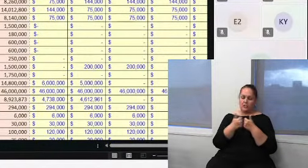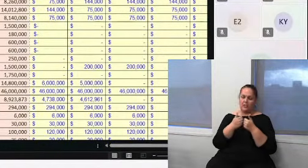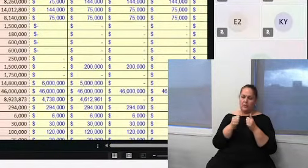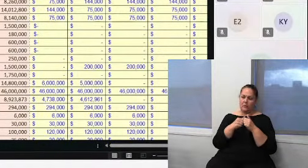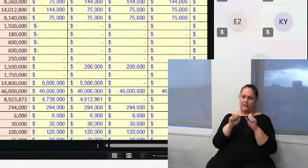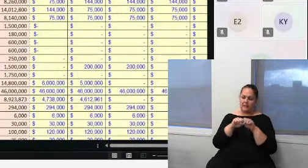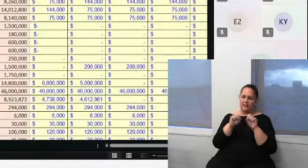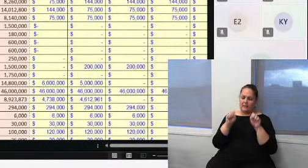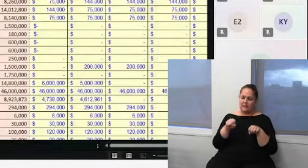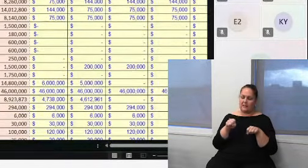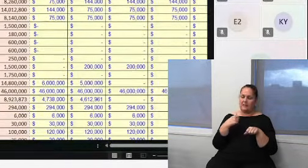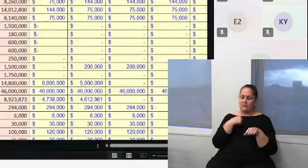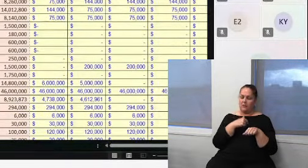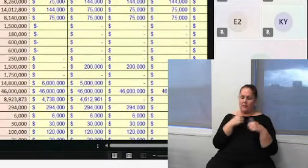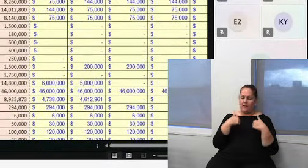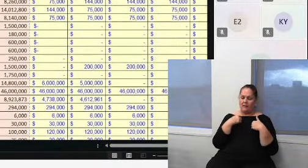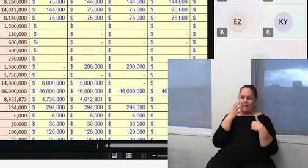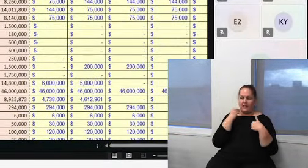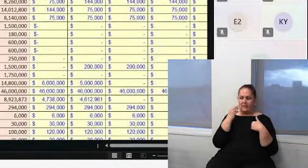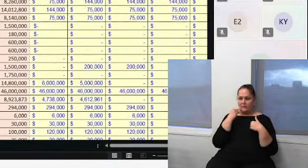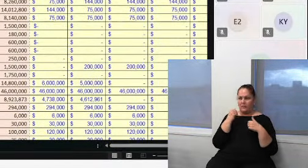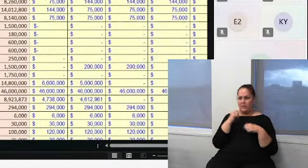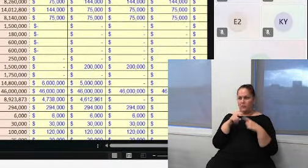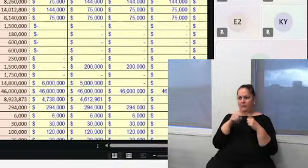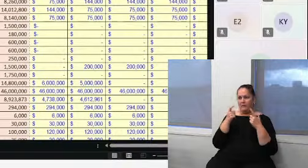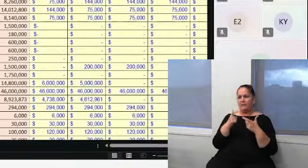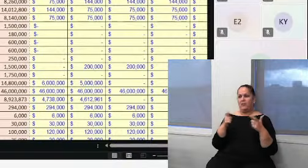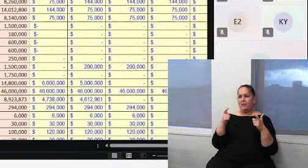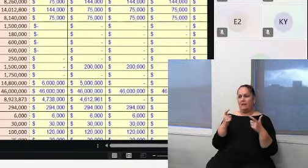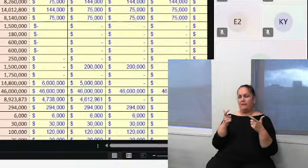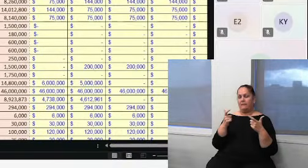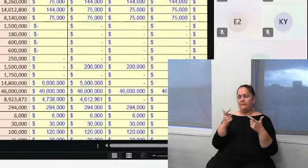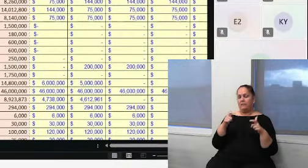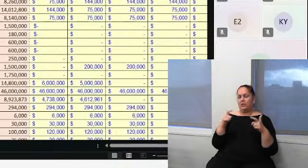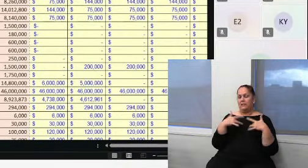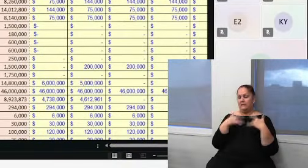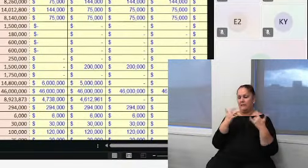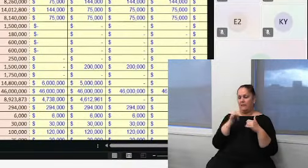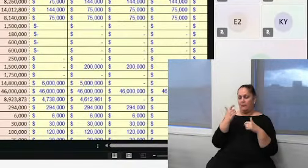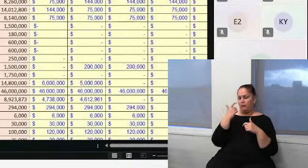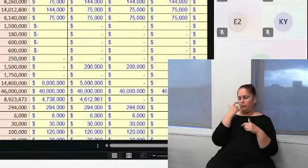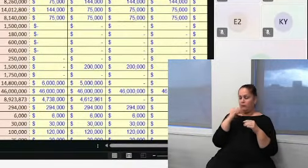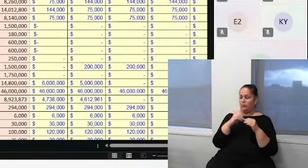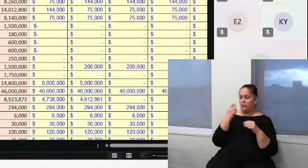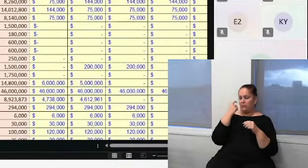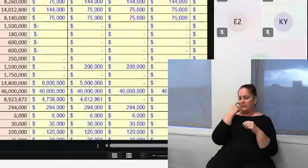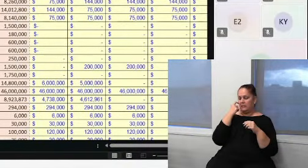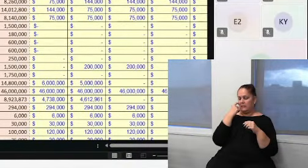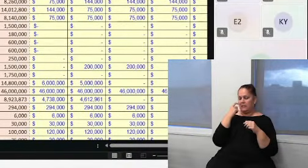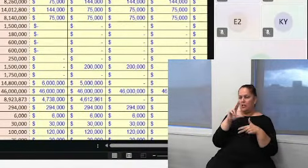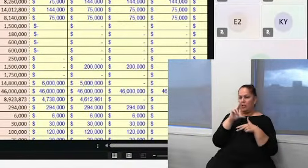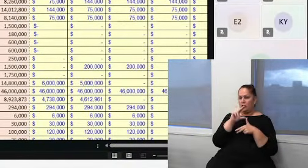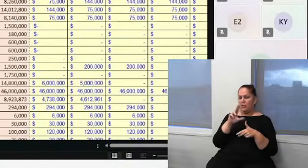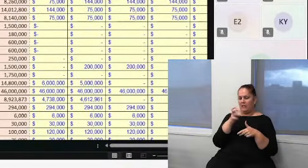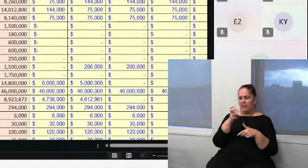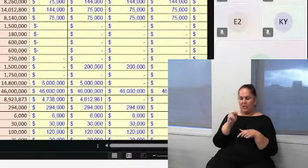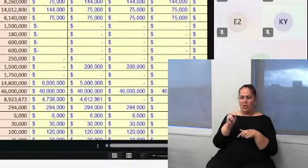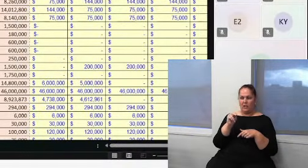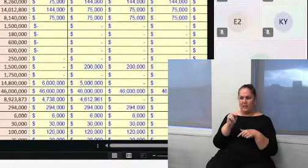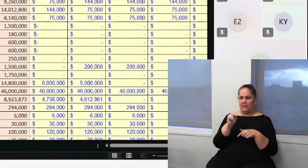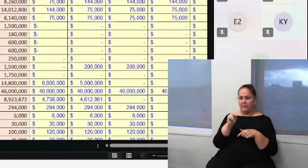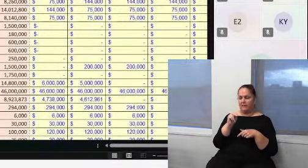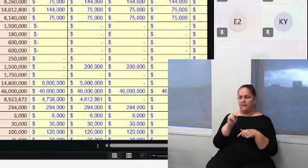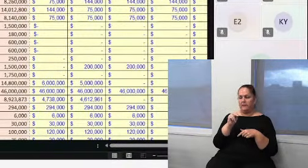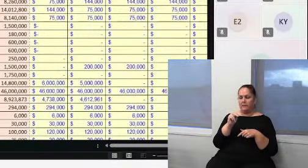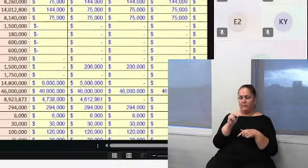There's challenges with the system, and we have had experiences when we're in very large events, such as most recently